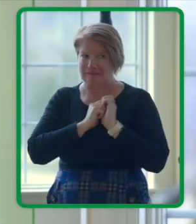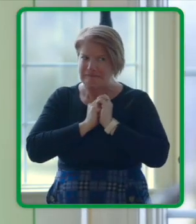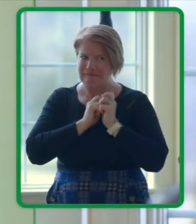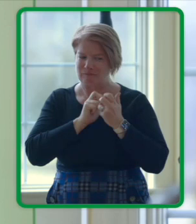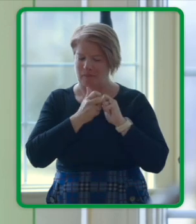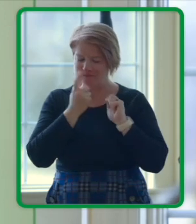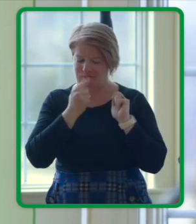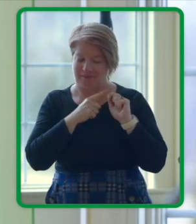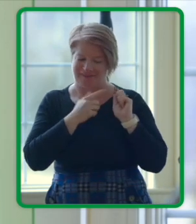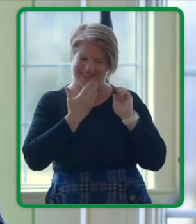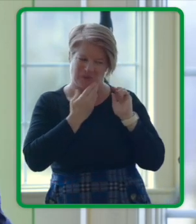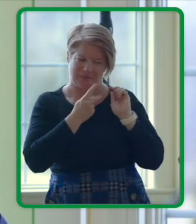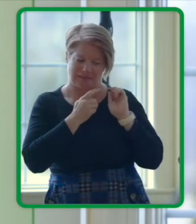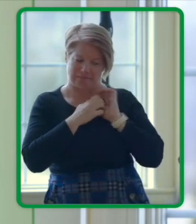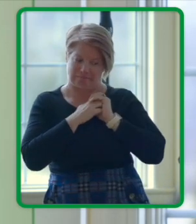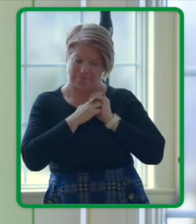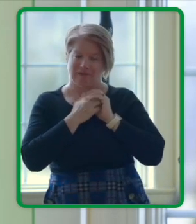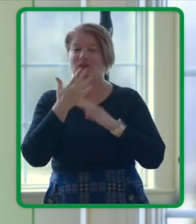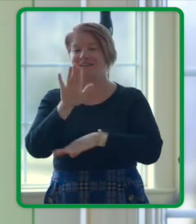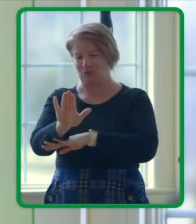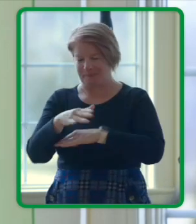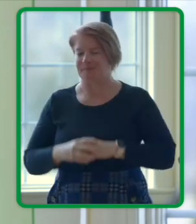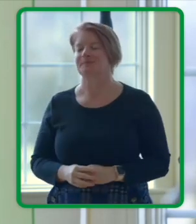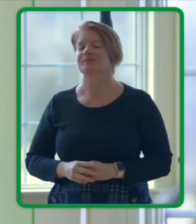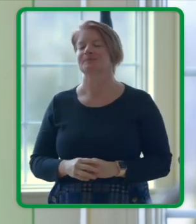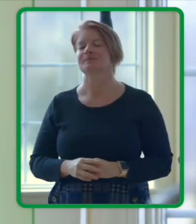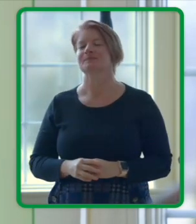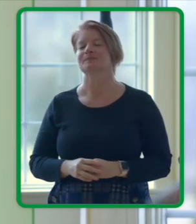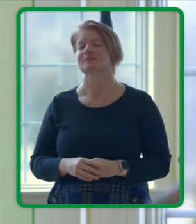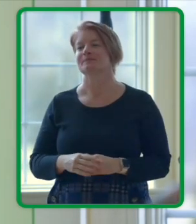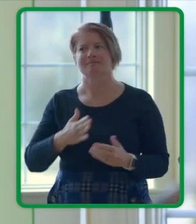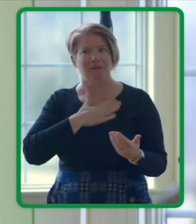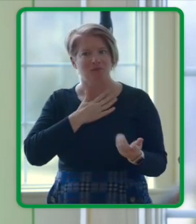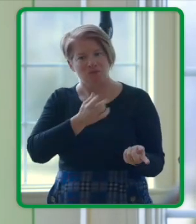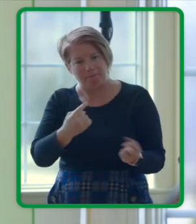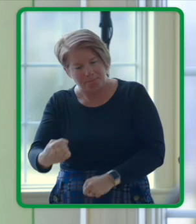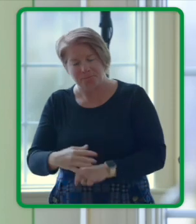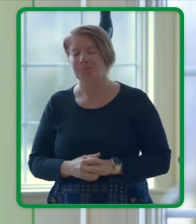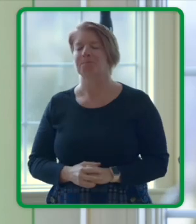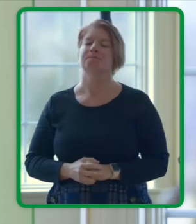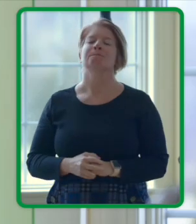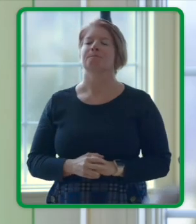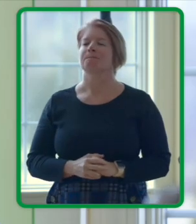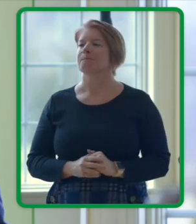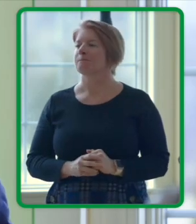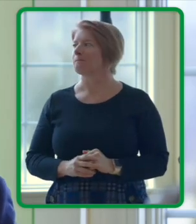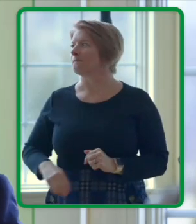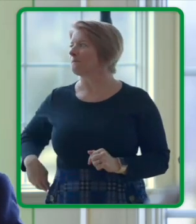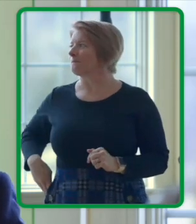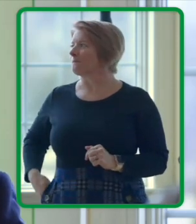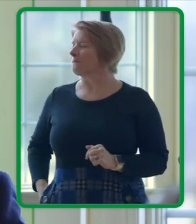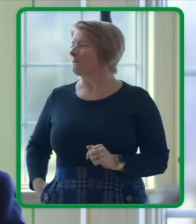me, but thank you, Pete. Good afternoon, everyone. I am so happy to be here today. I'm